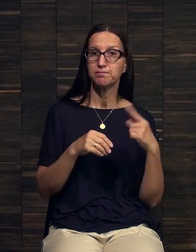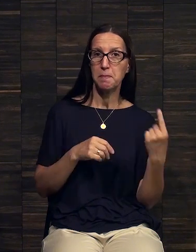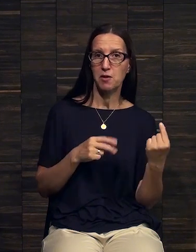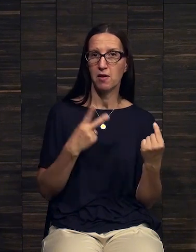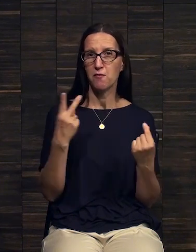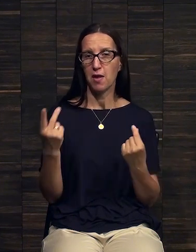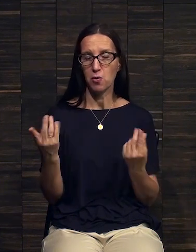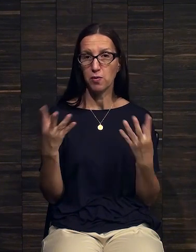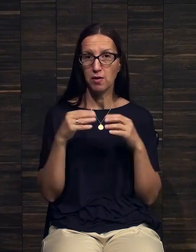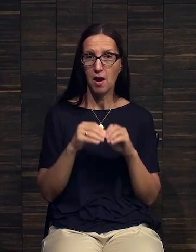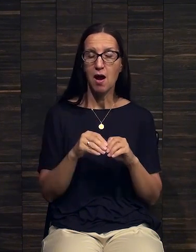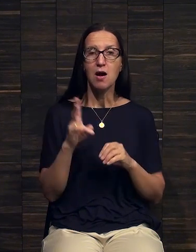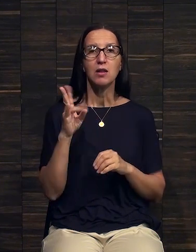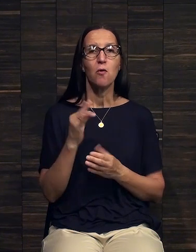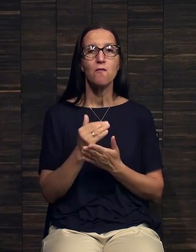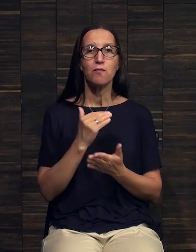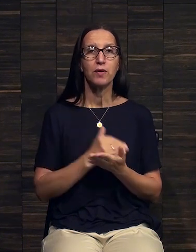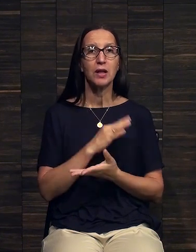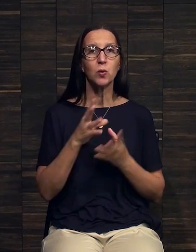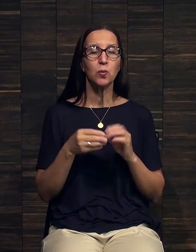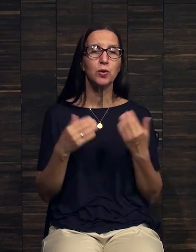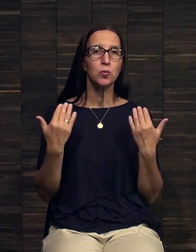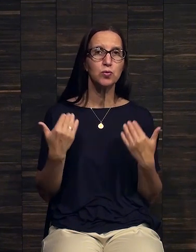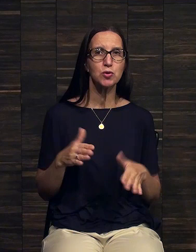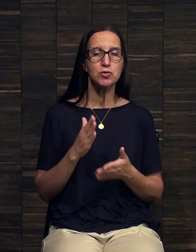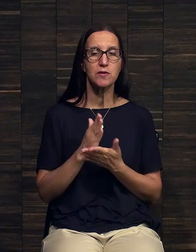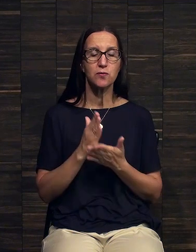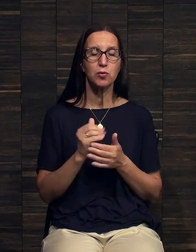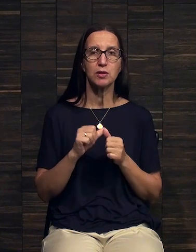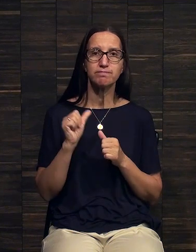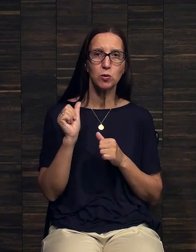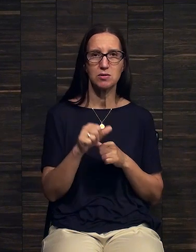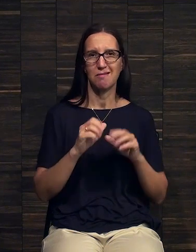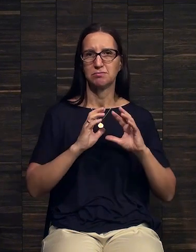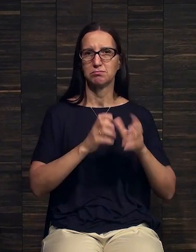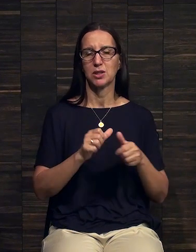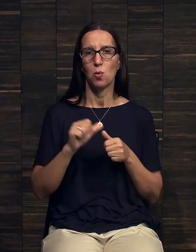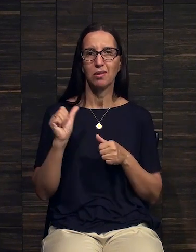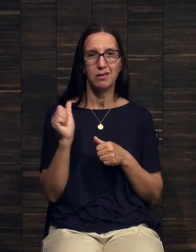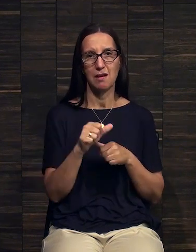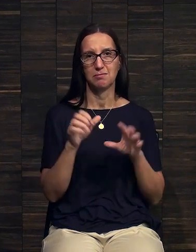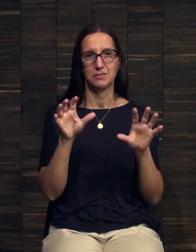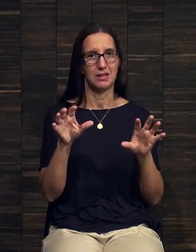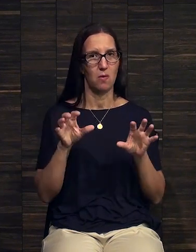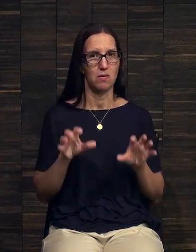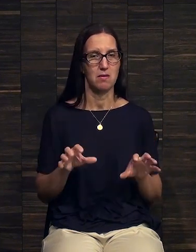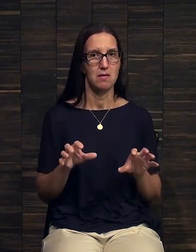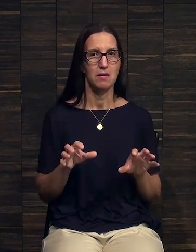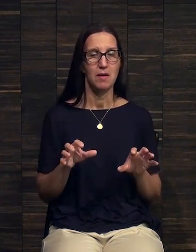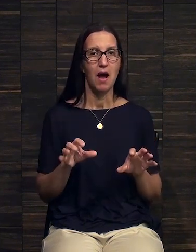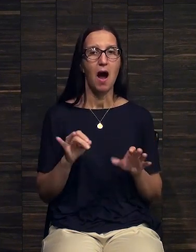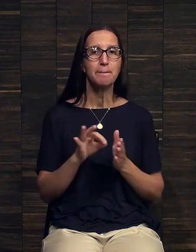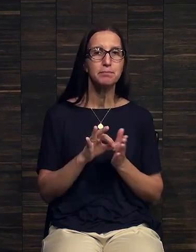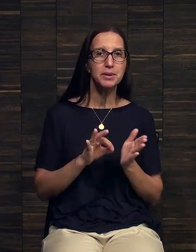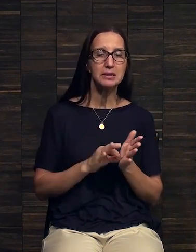properties of both. And it exists in its own world and ruled by its